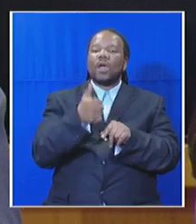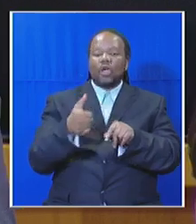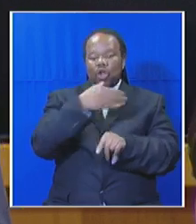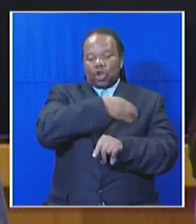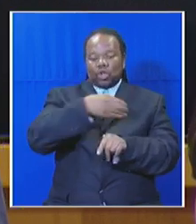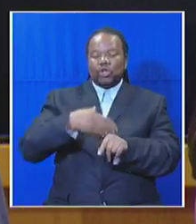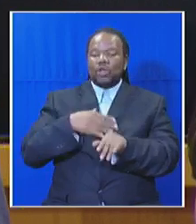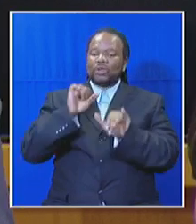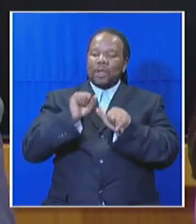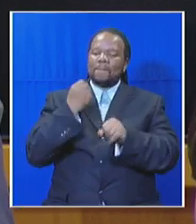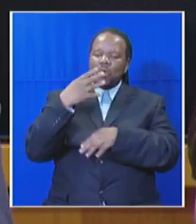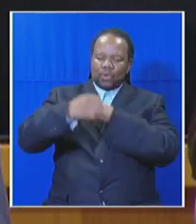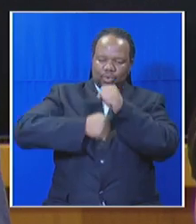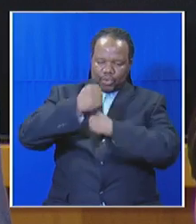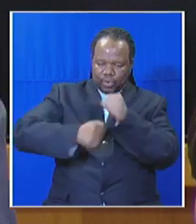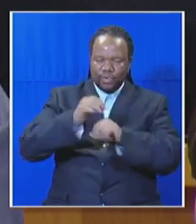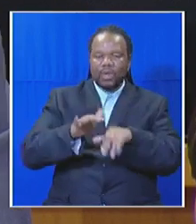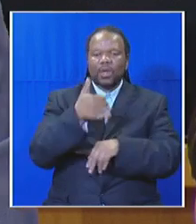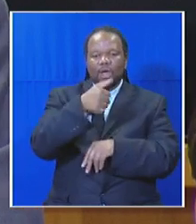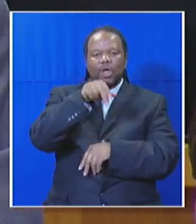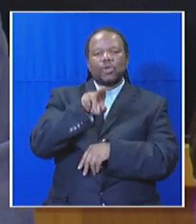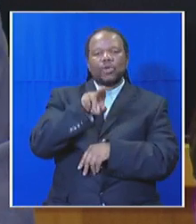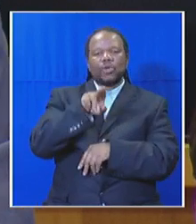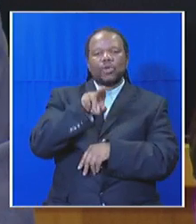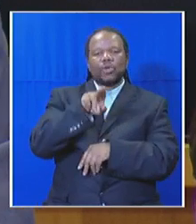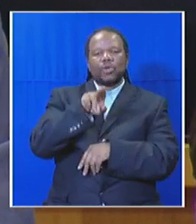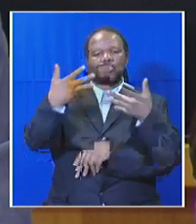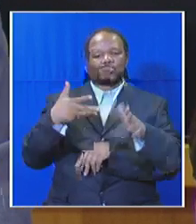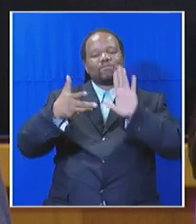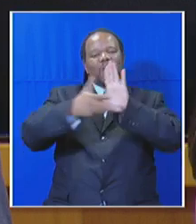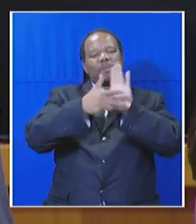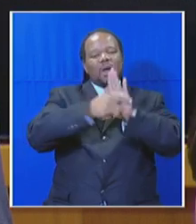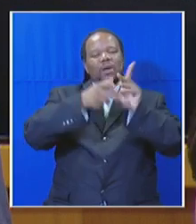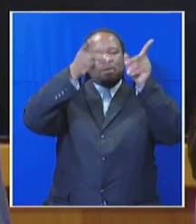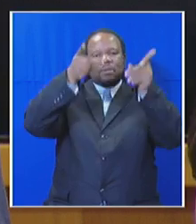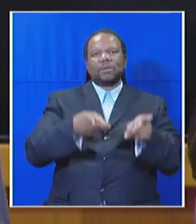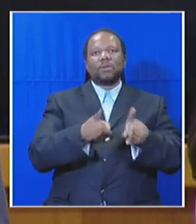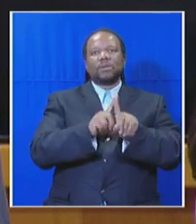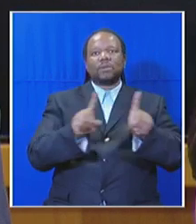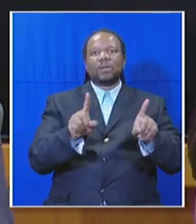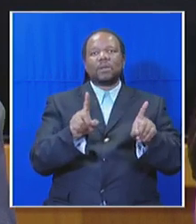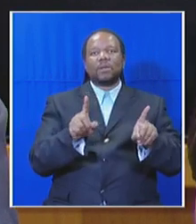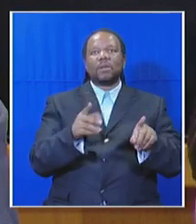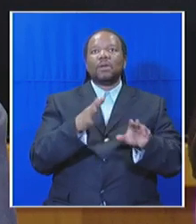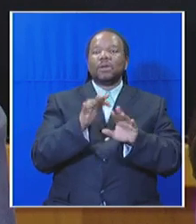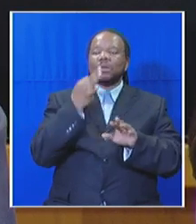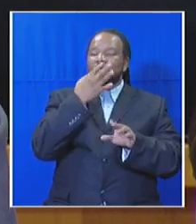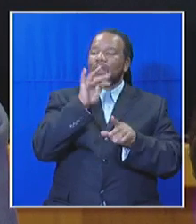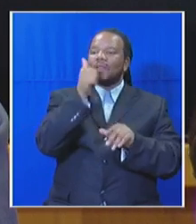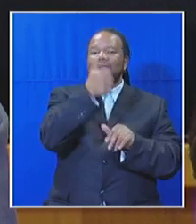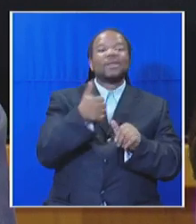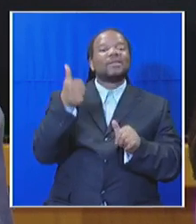so, the African Union even passed a resolution sitting heads of states and senior